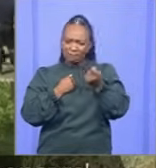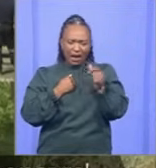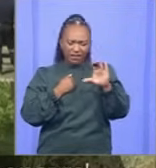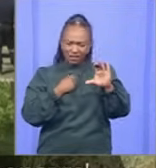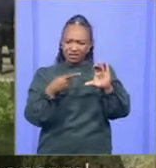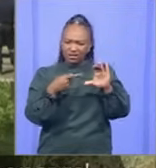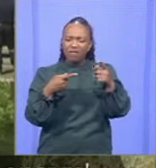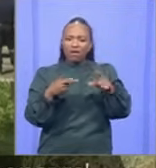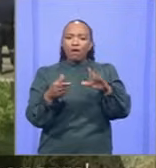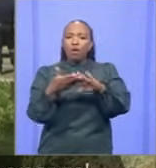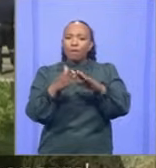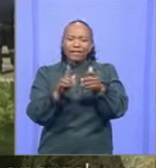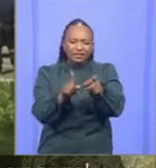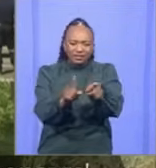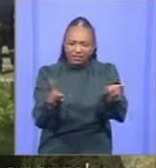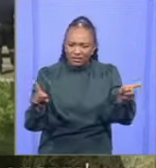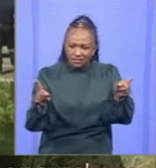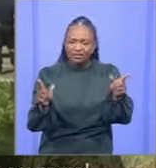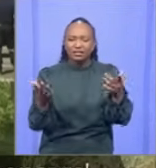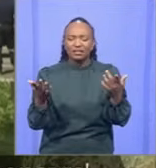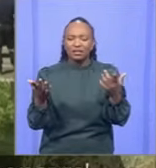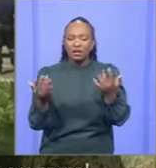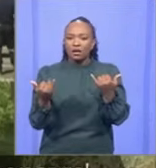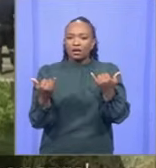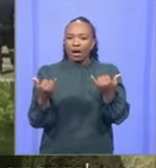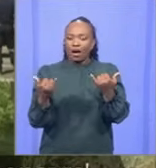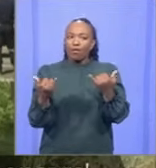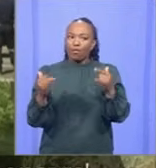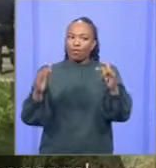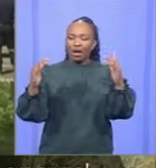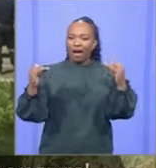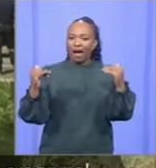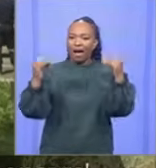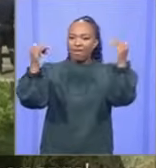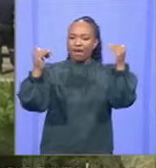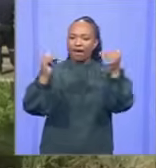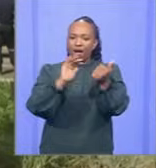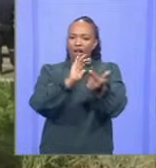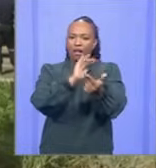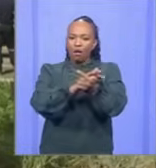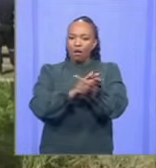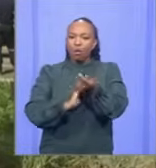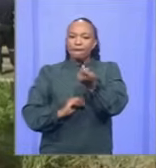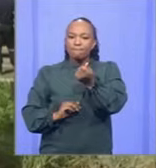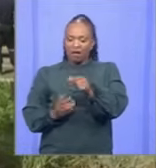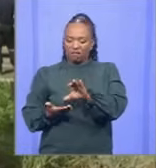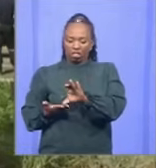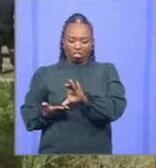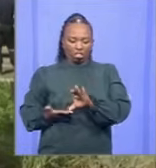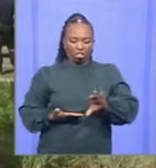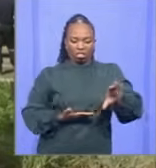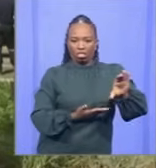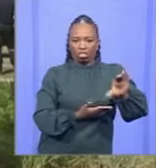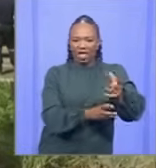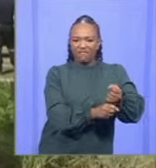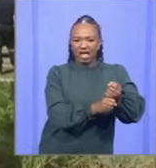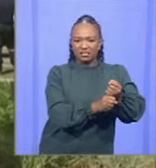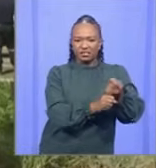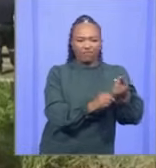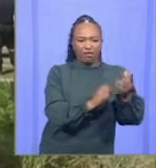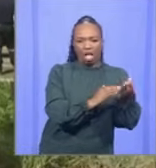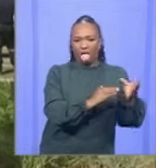reason why there's a high regulations as far as where you can invest that money and how you can invest that